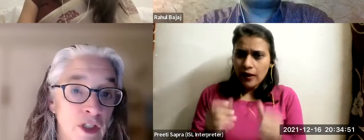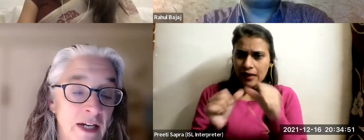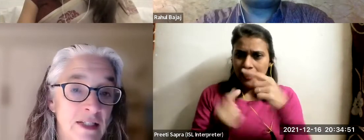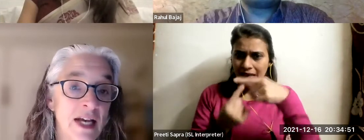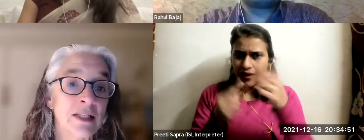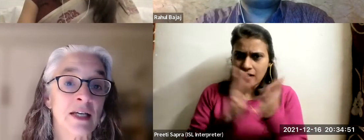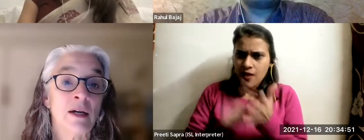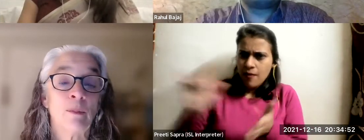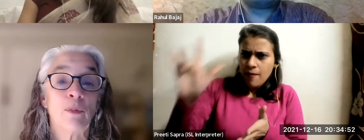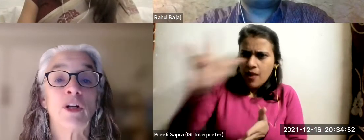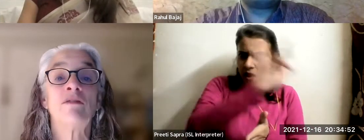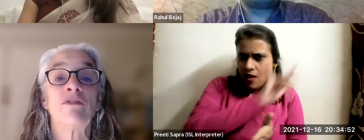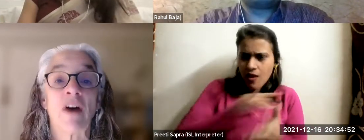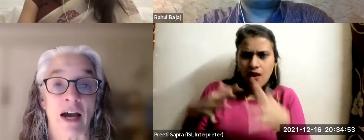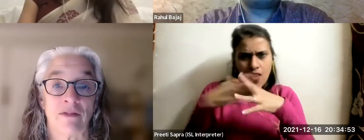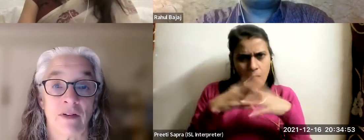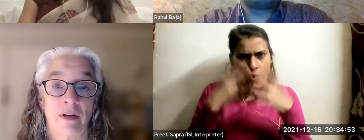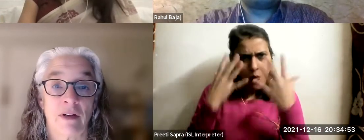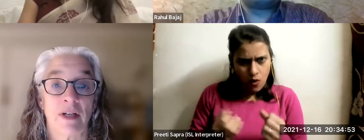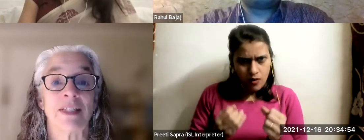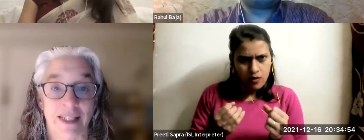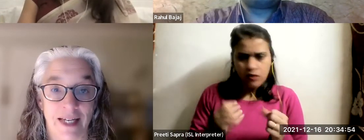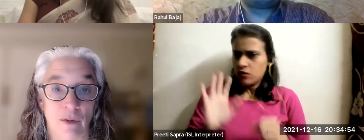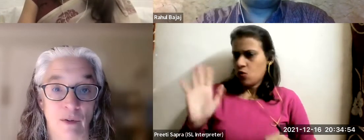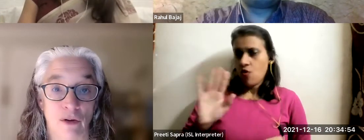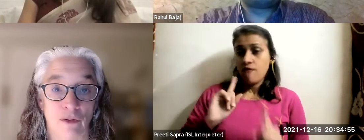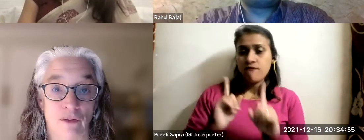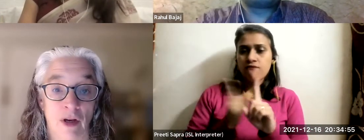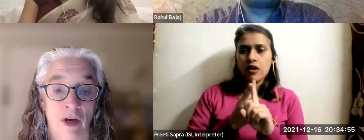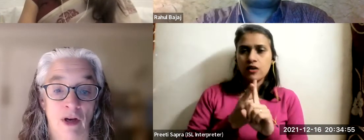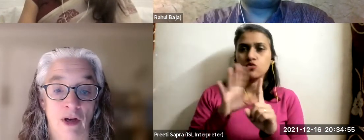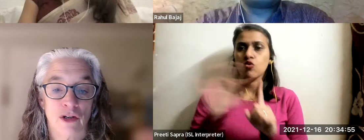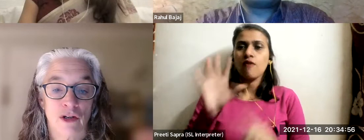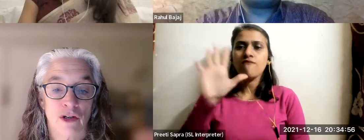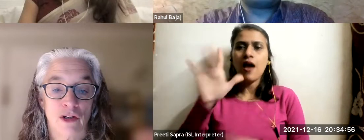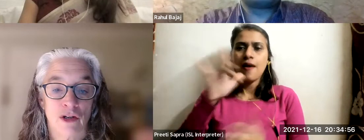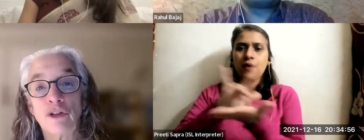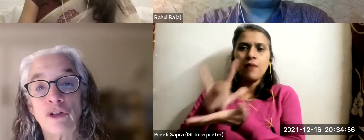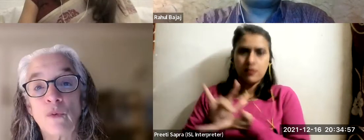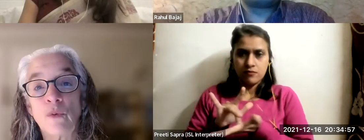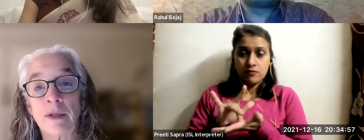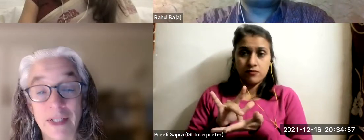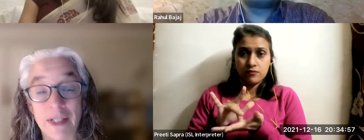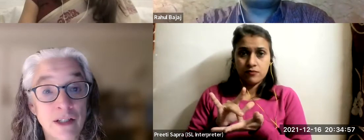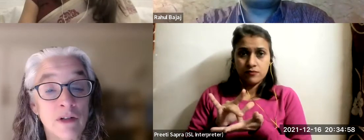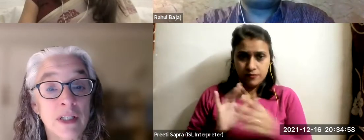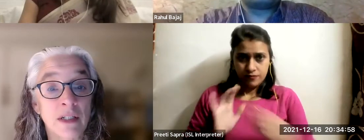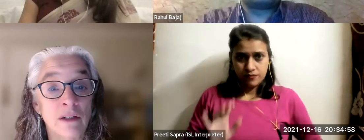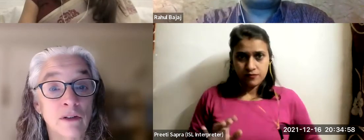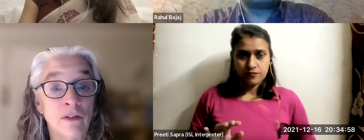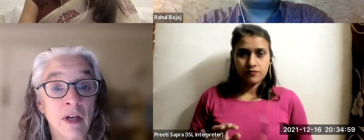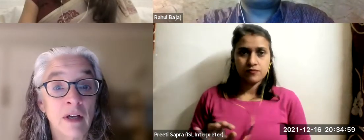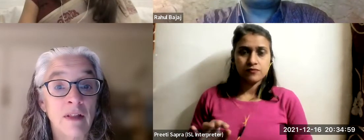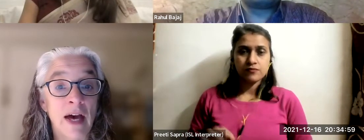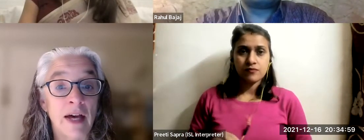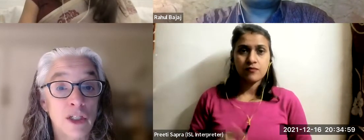over the United States, put in 5 and see how it goes. You're not sure you want pedestrian